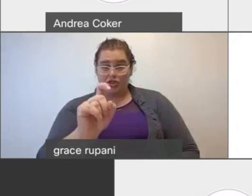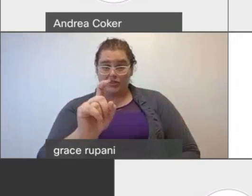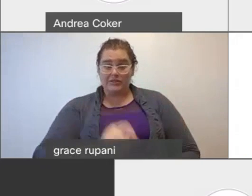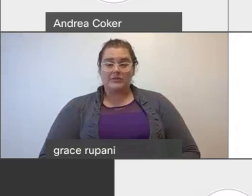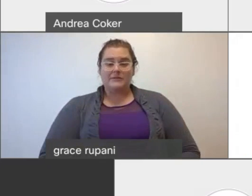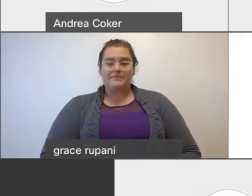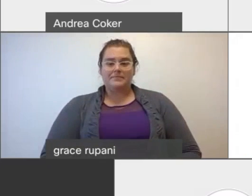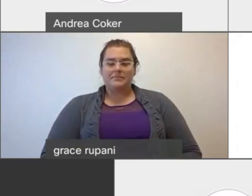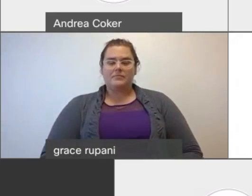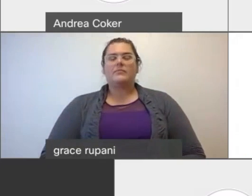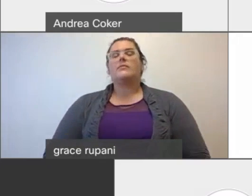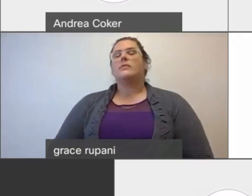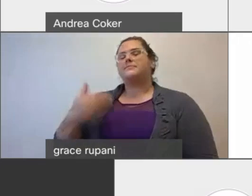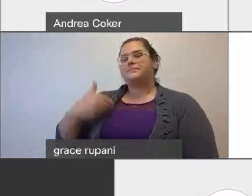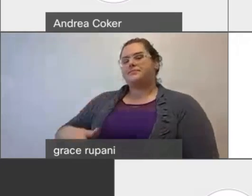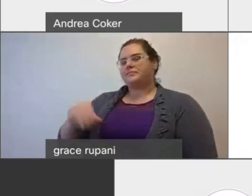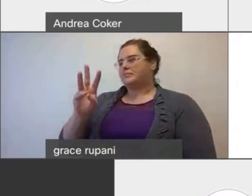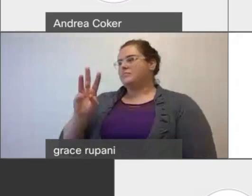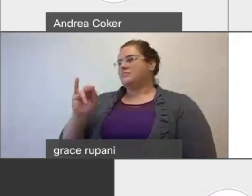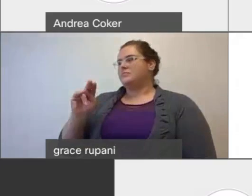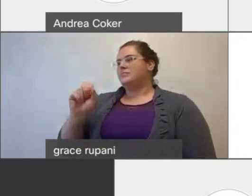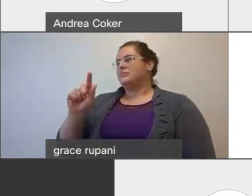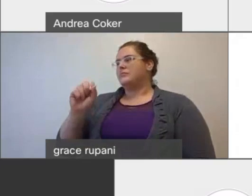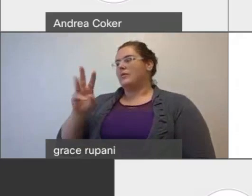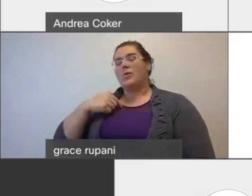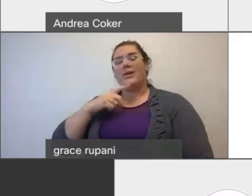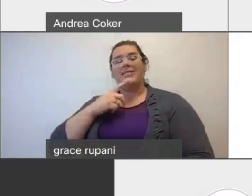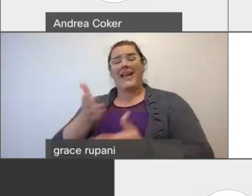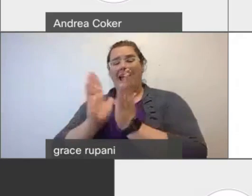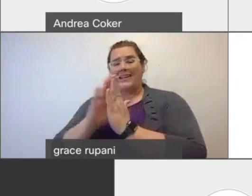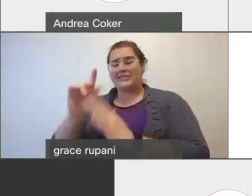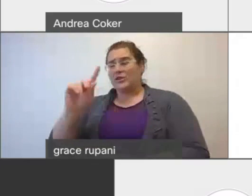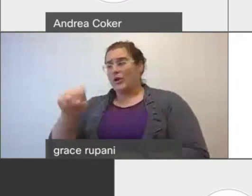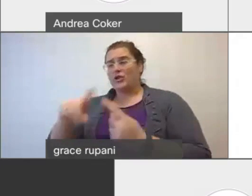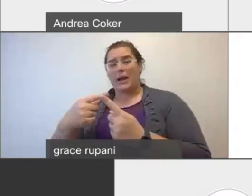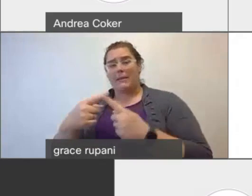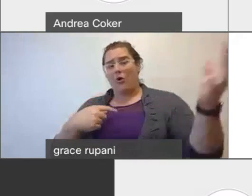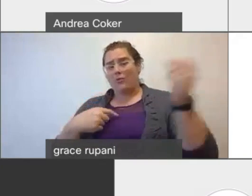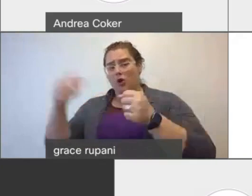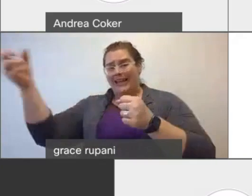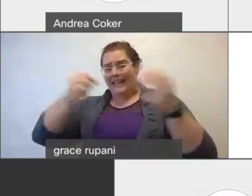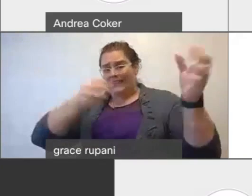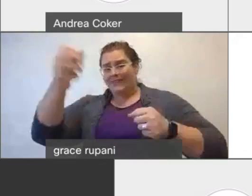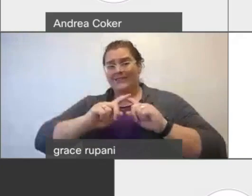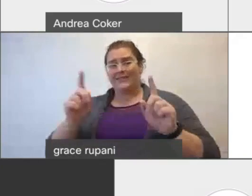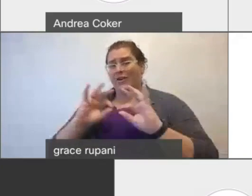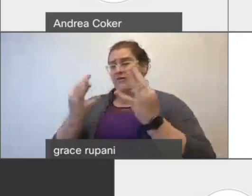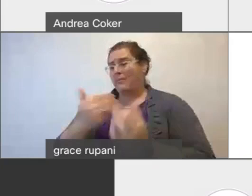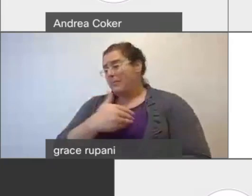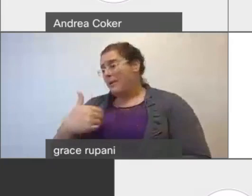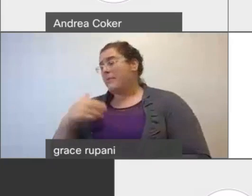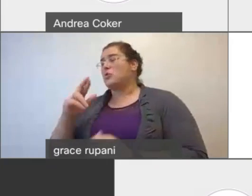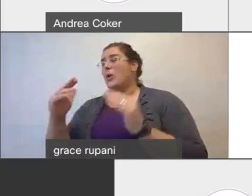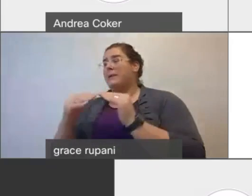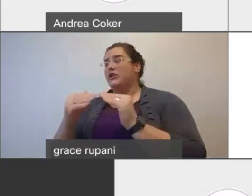So the answer to the question about bringing in family members and peers is no. Essentially what we've done is have